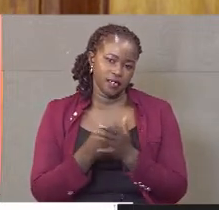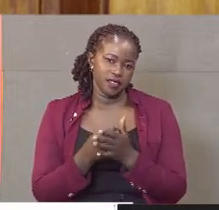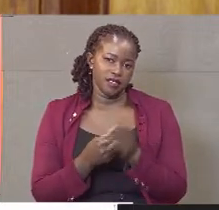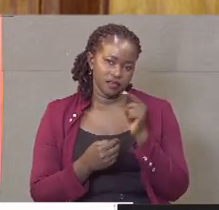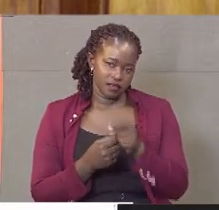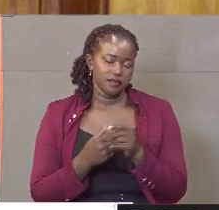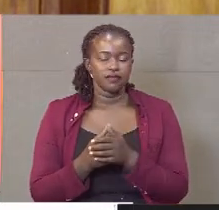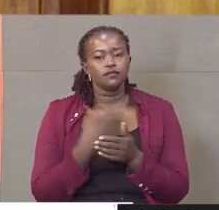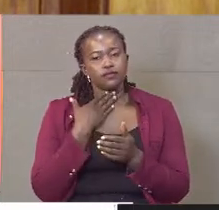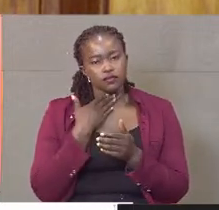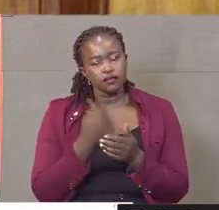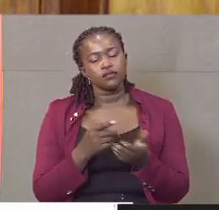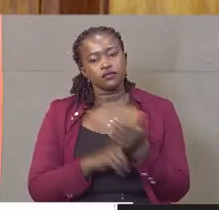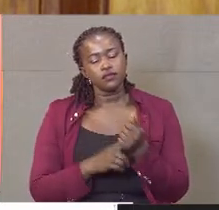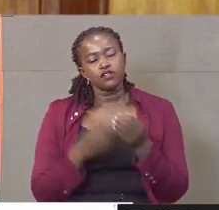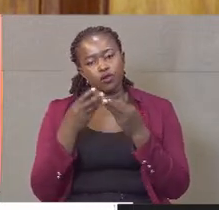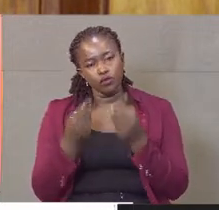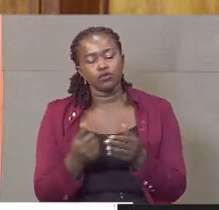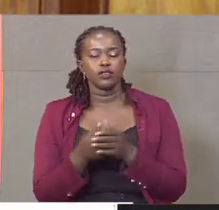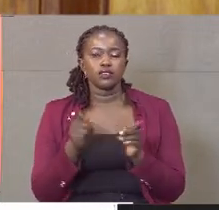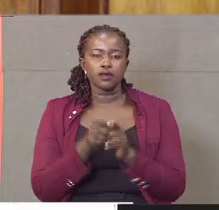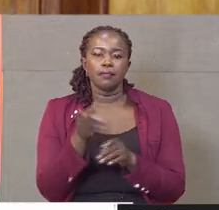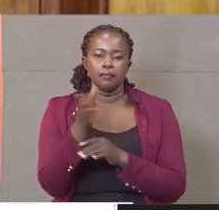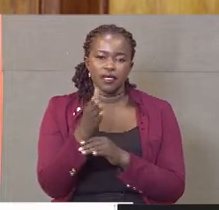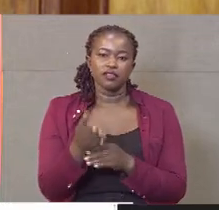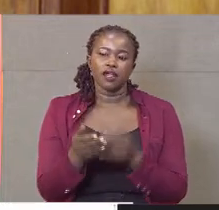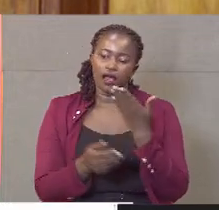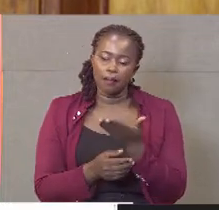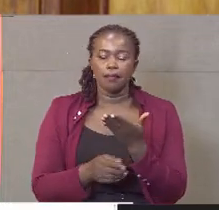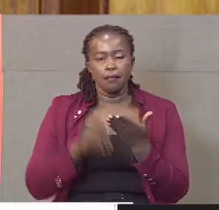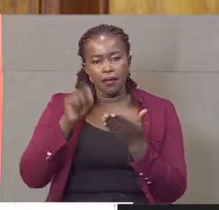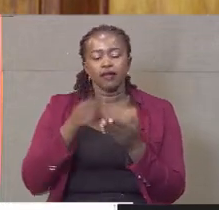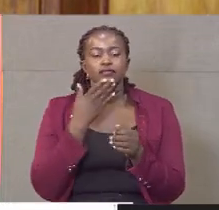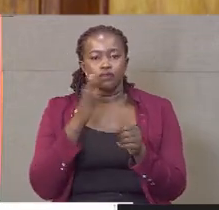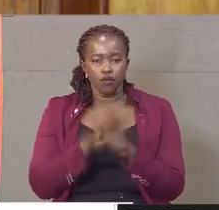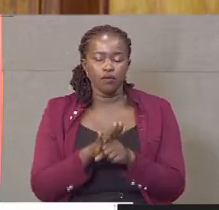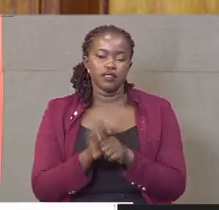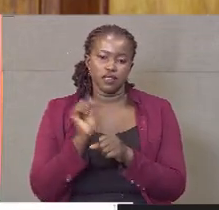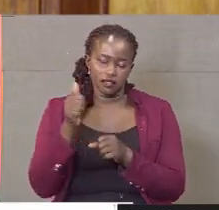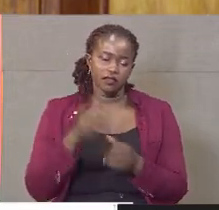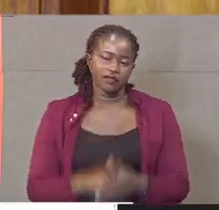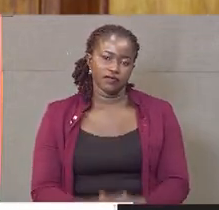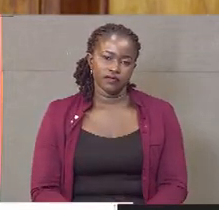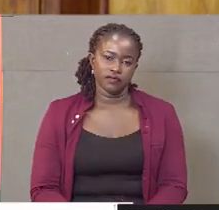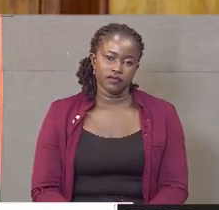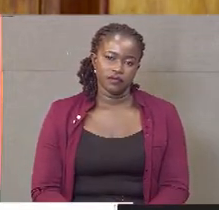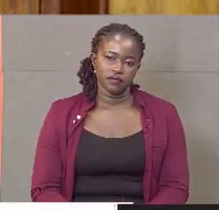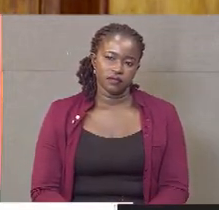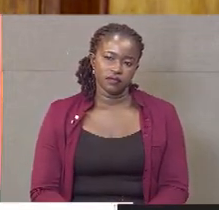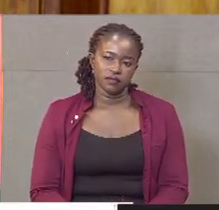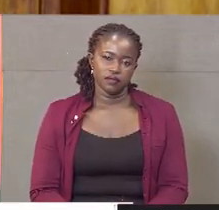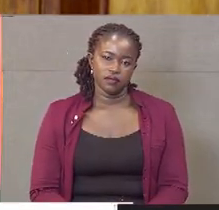we want to find a solution, and the minister is here, should commit herself.